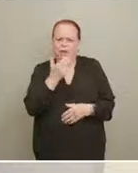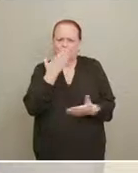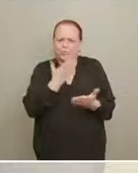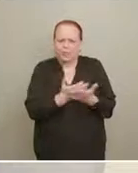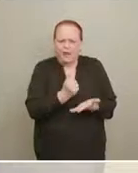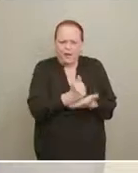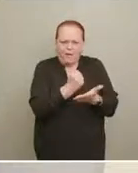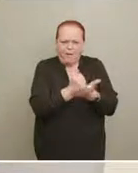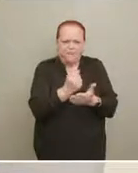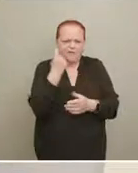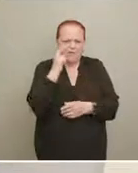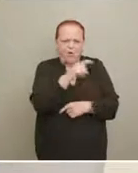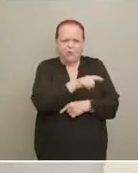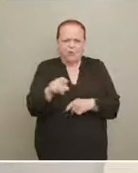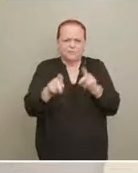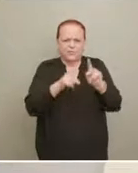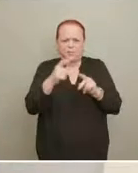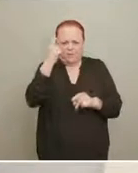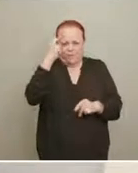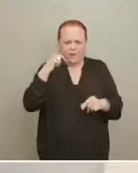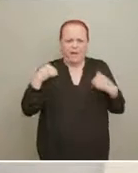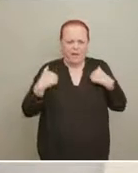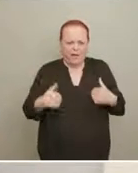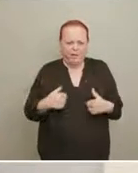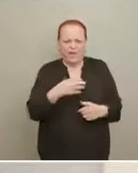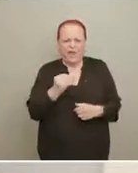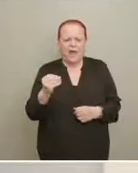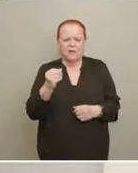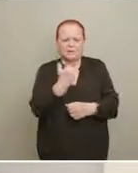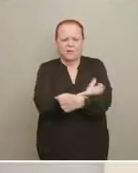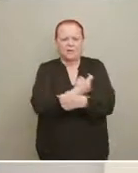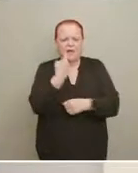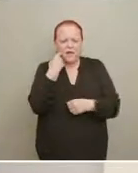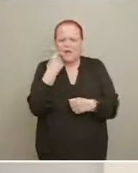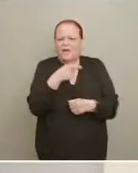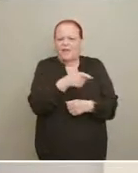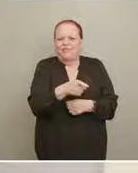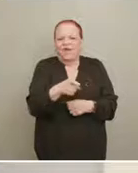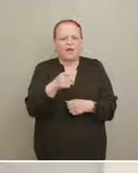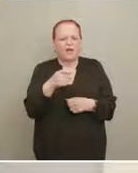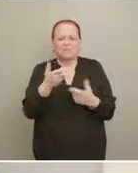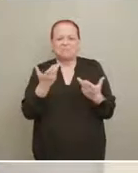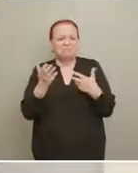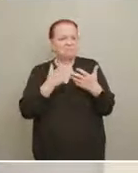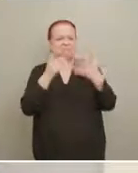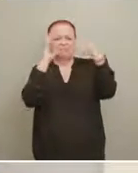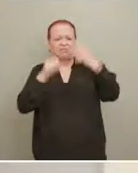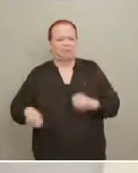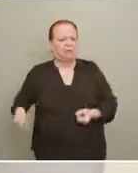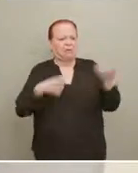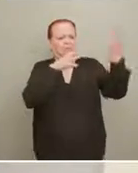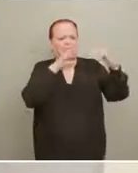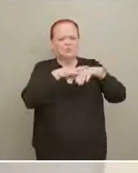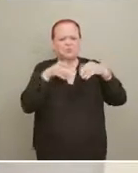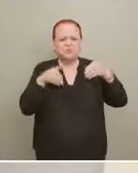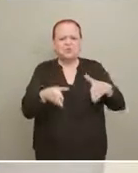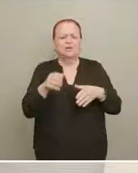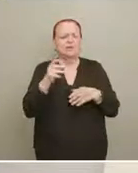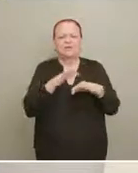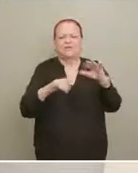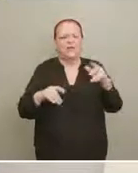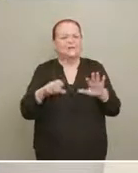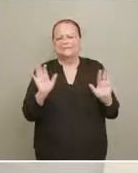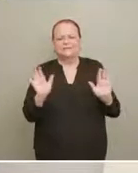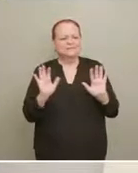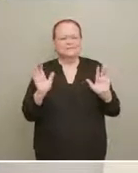out onto the street, as opposed to treating them and helping them to stabilize. So tell us what this program here, which is